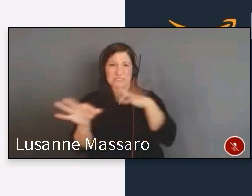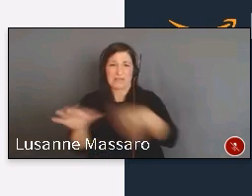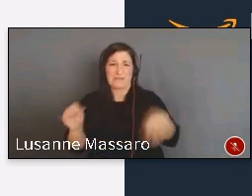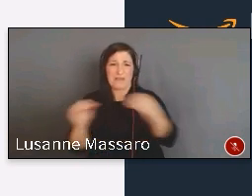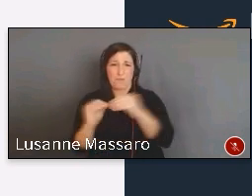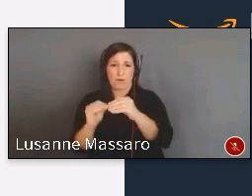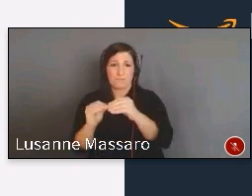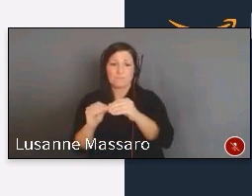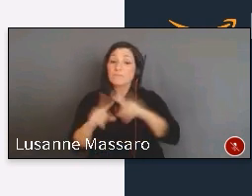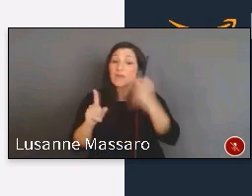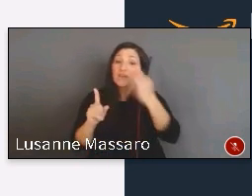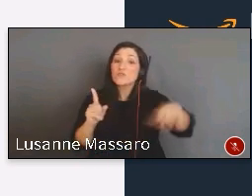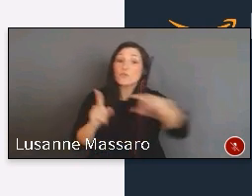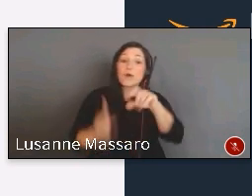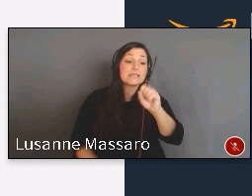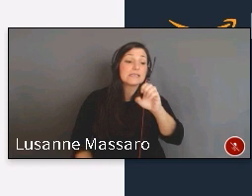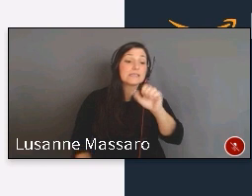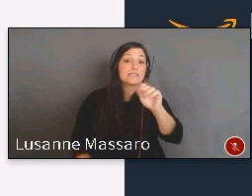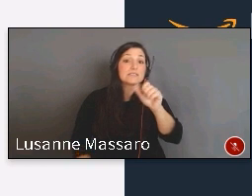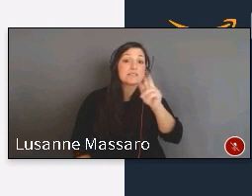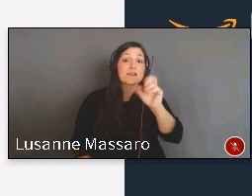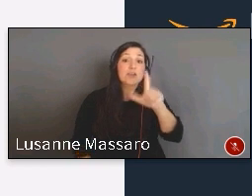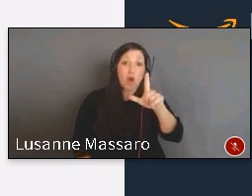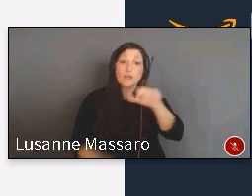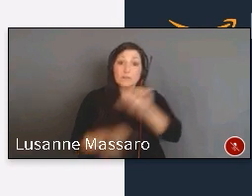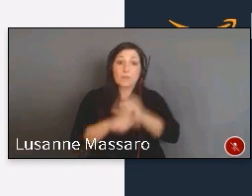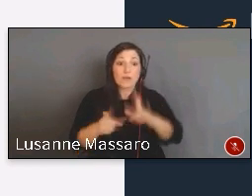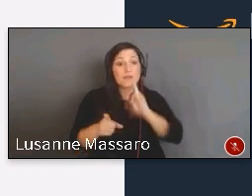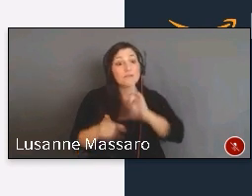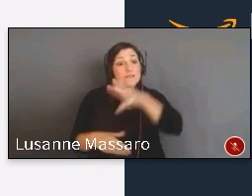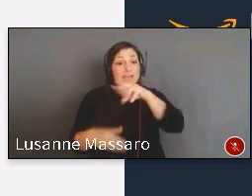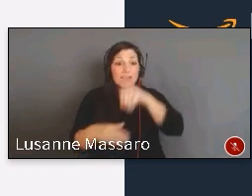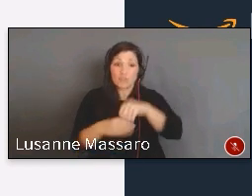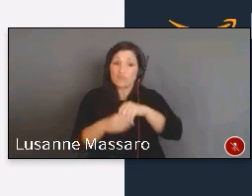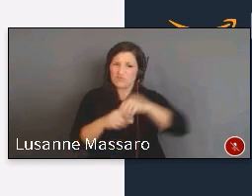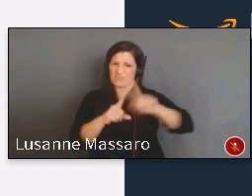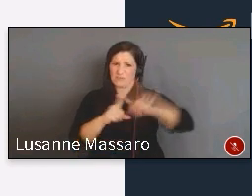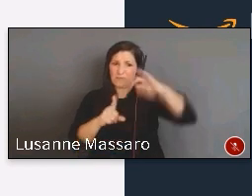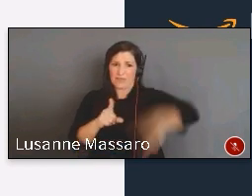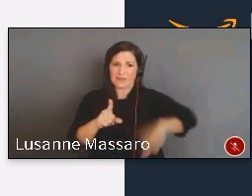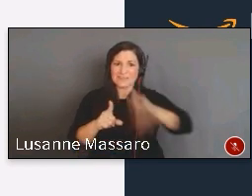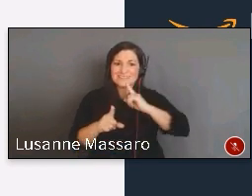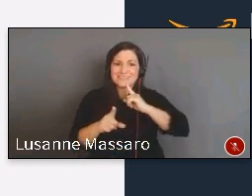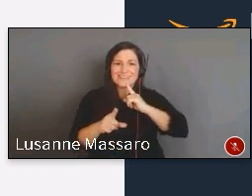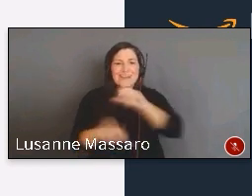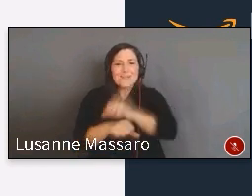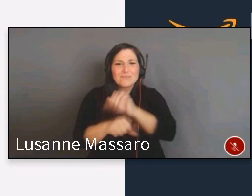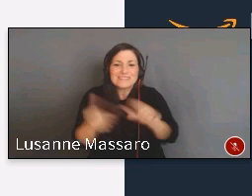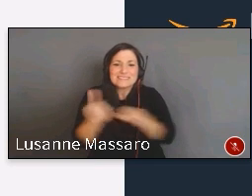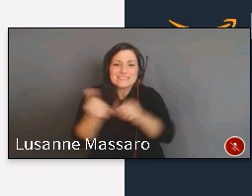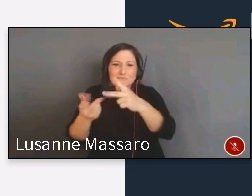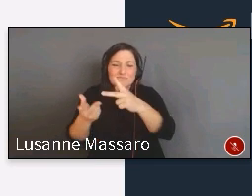As a seasonal employee, benefits include an employee assistance program, extra time opportunities, and